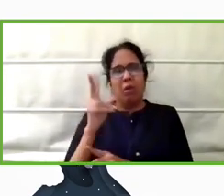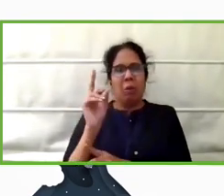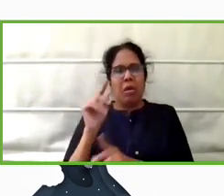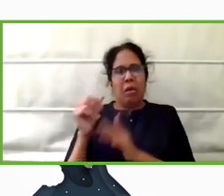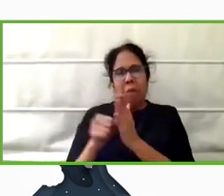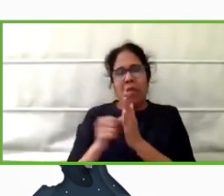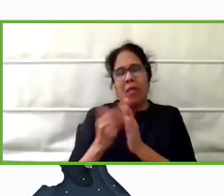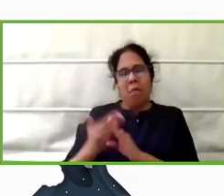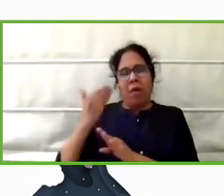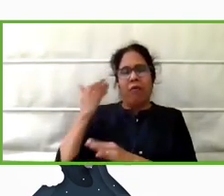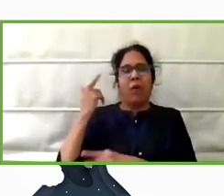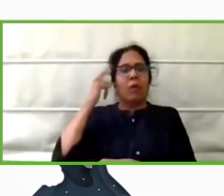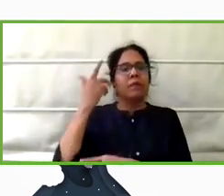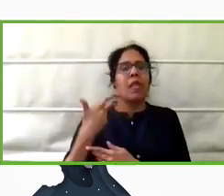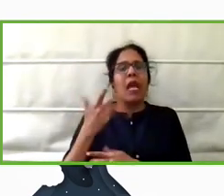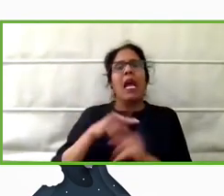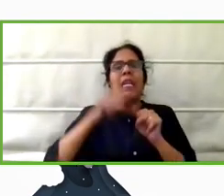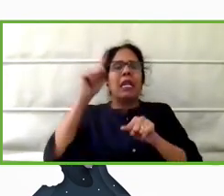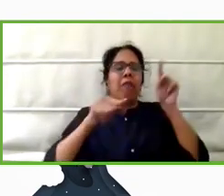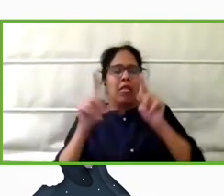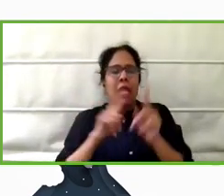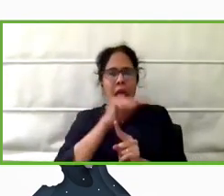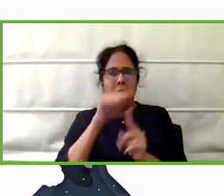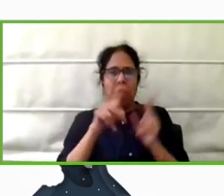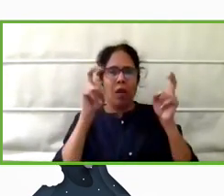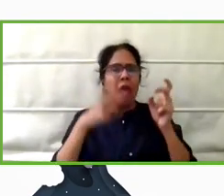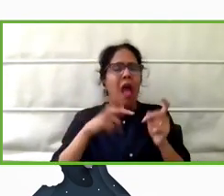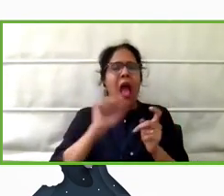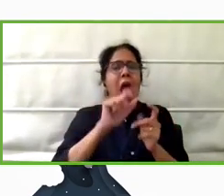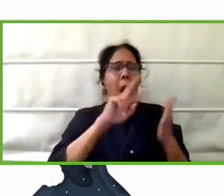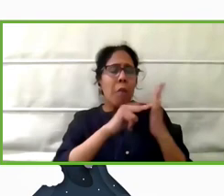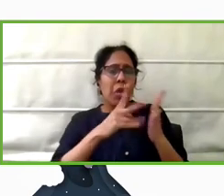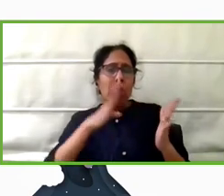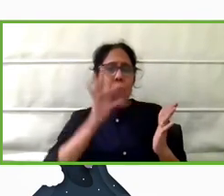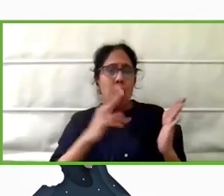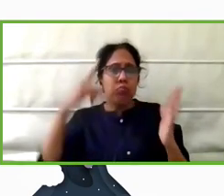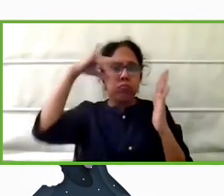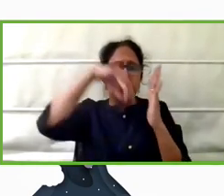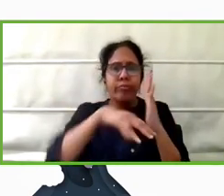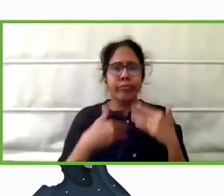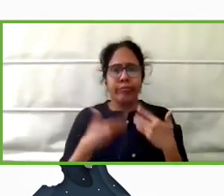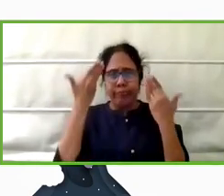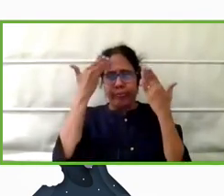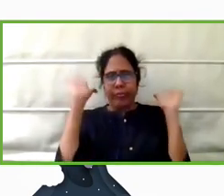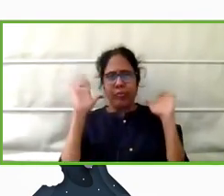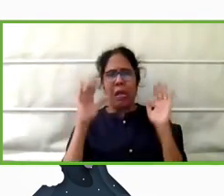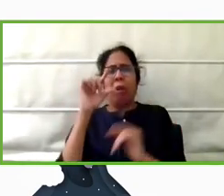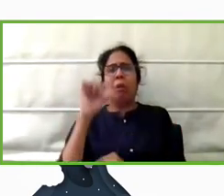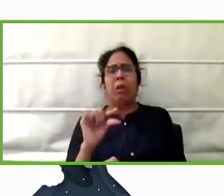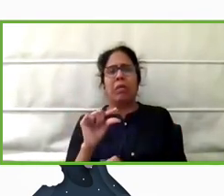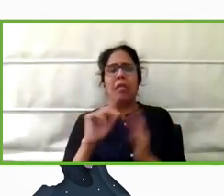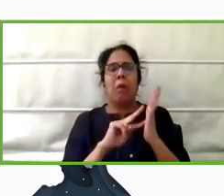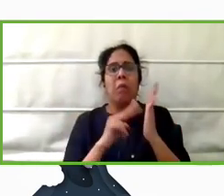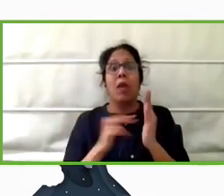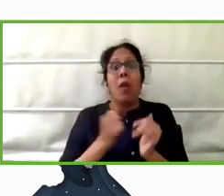frankly very shallowly thought about diversity from the perspective of metrics, And then I had a mentor who told